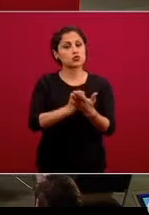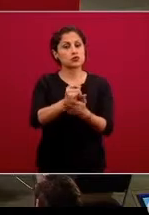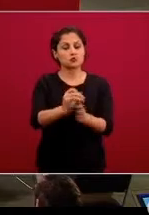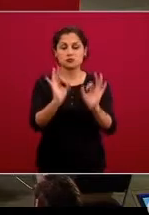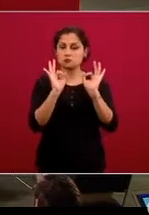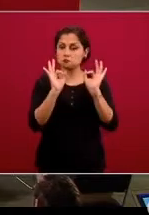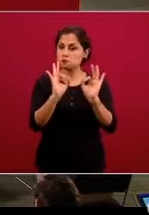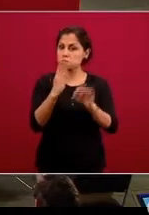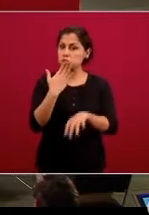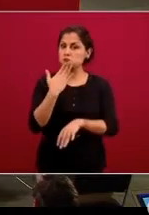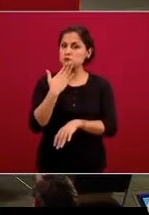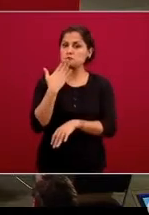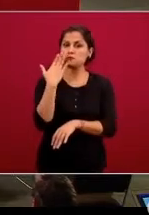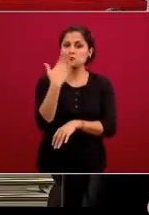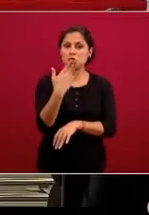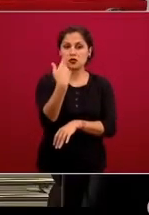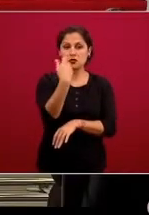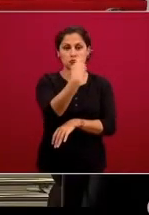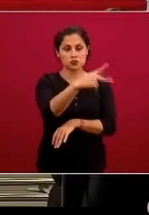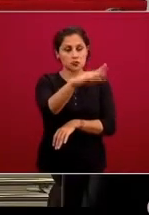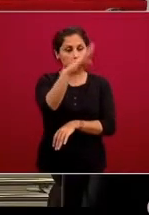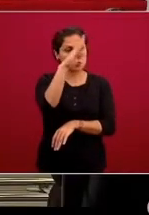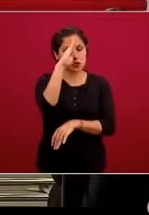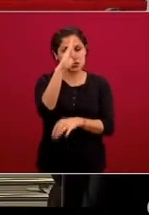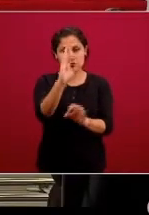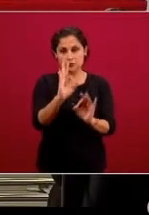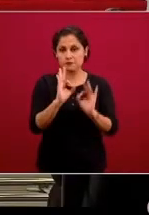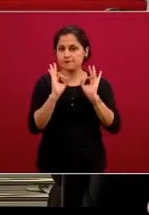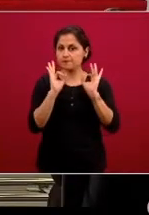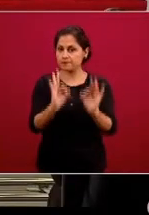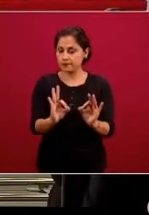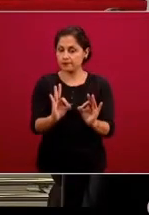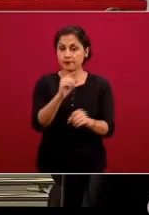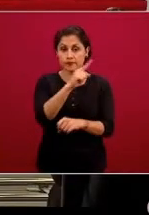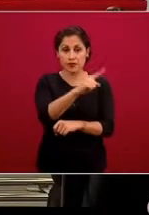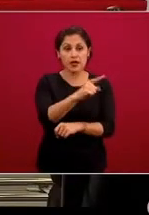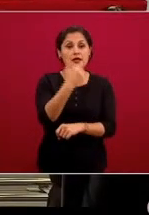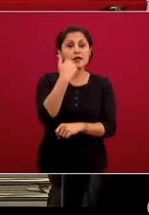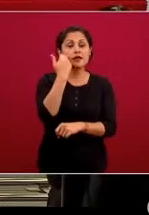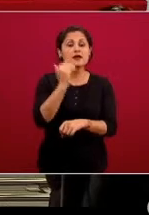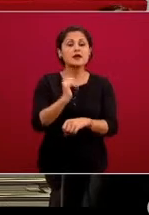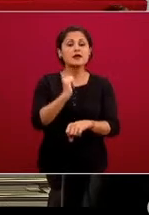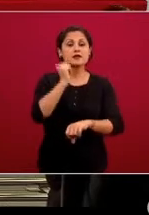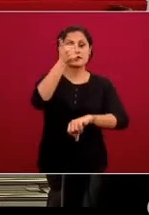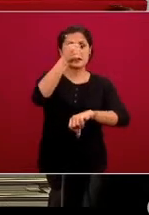made a decision that I see as a very strategic decision,